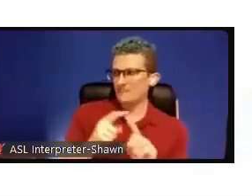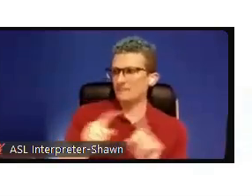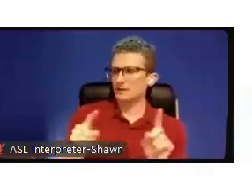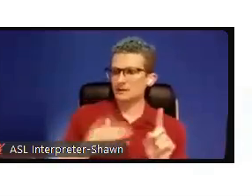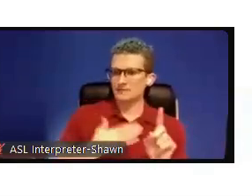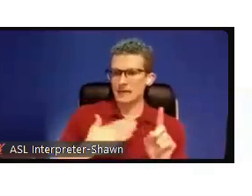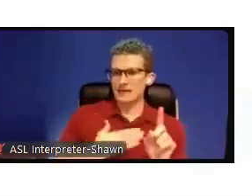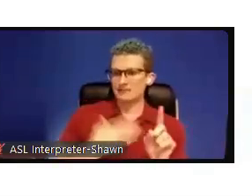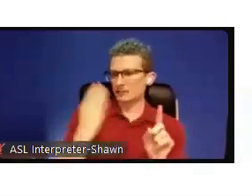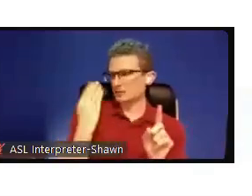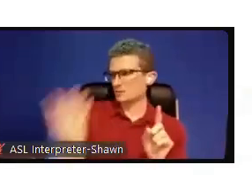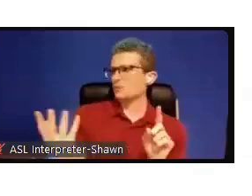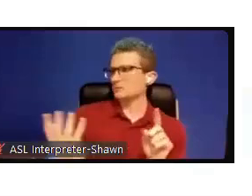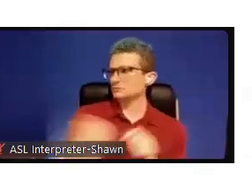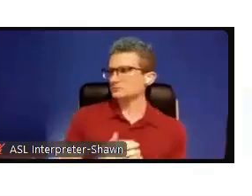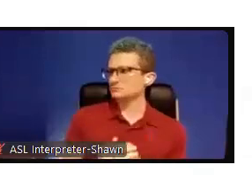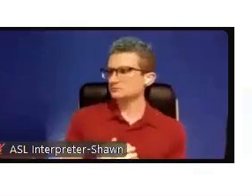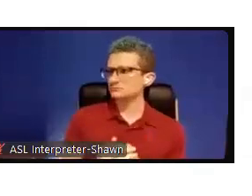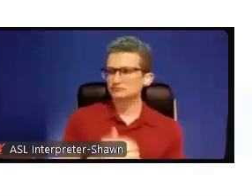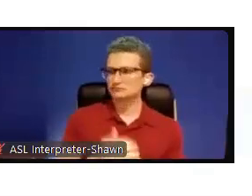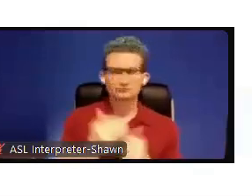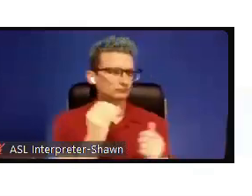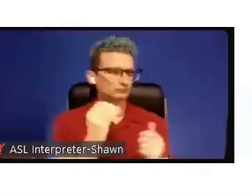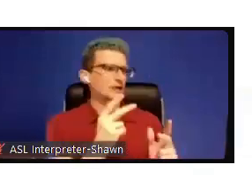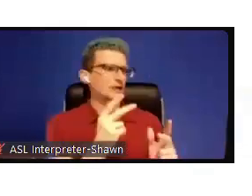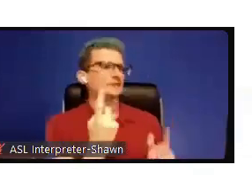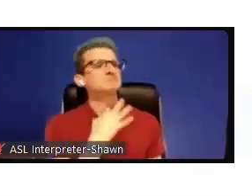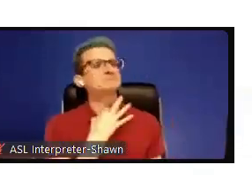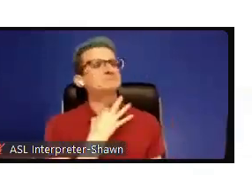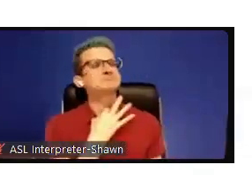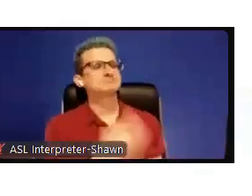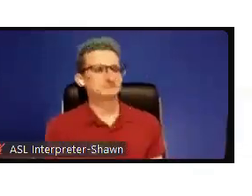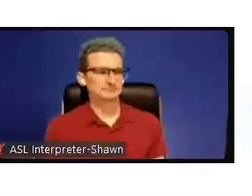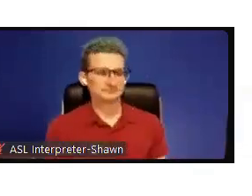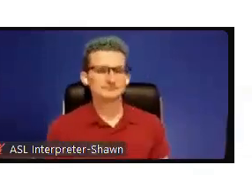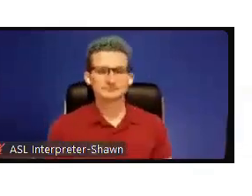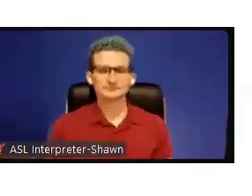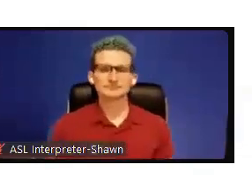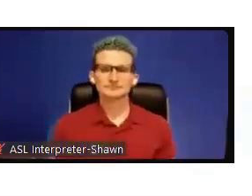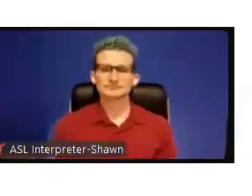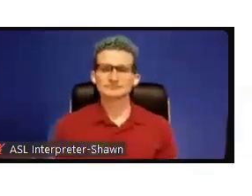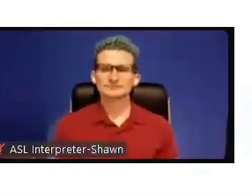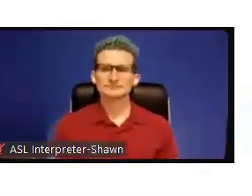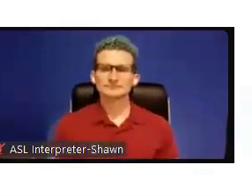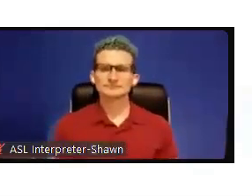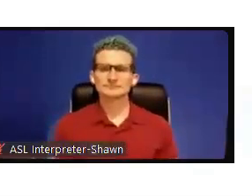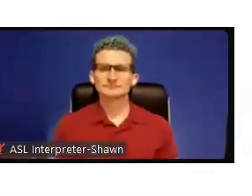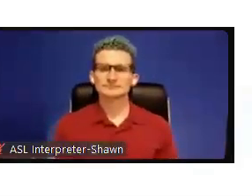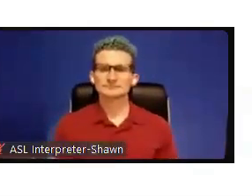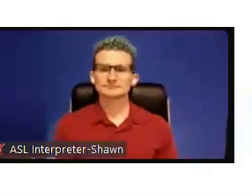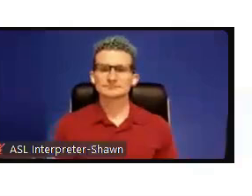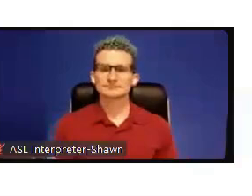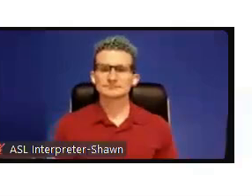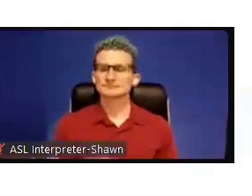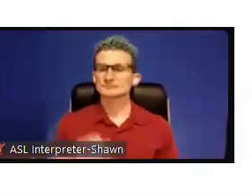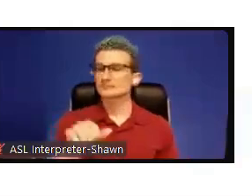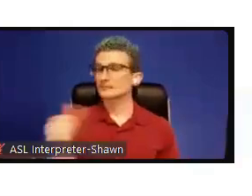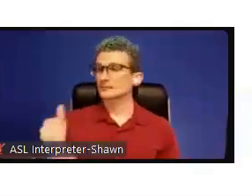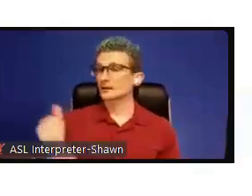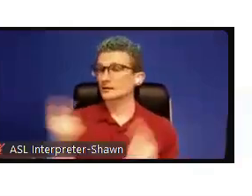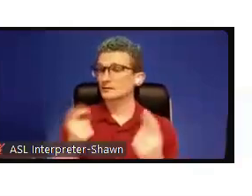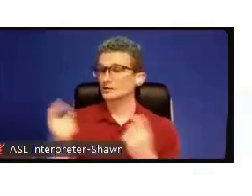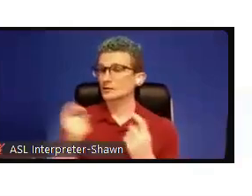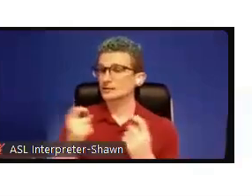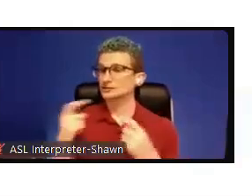information. Okay, just curious. Other questions while we're paused